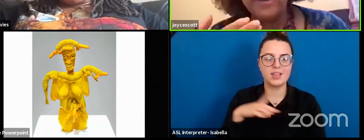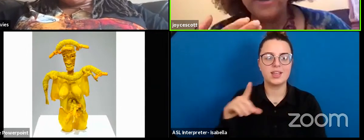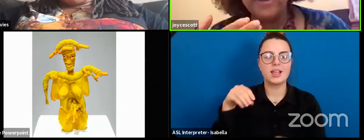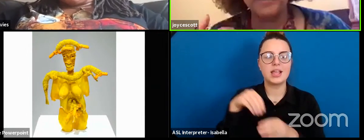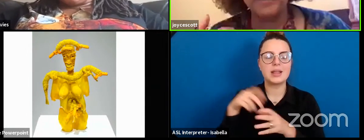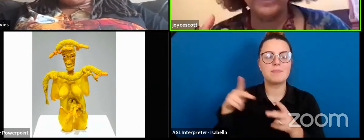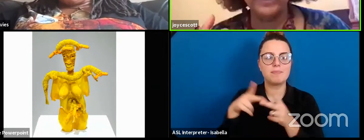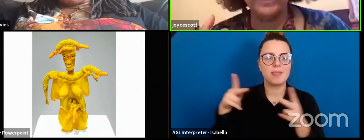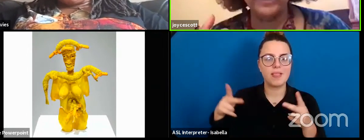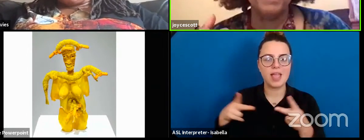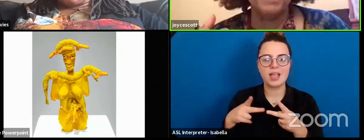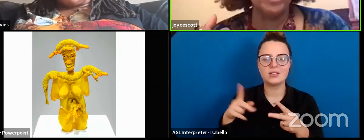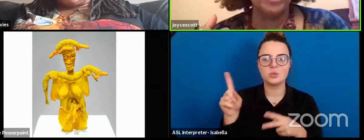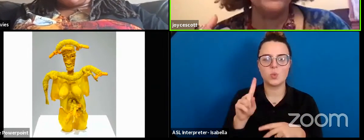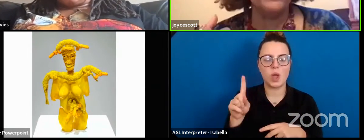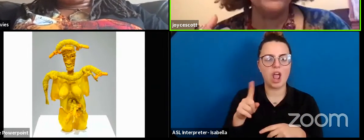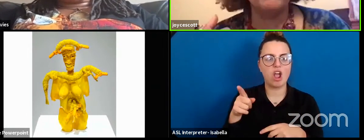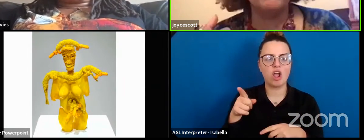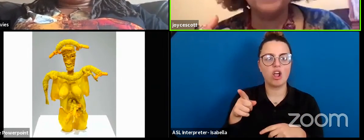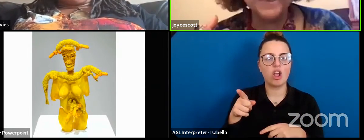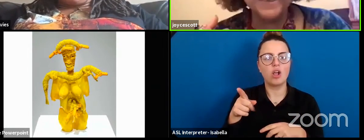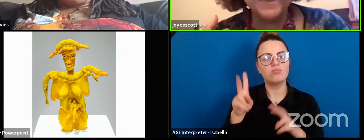are supposedly powerless.